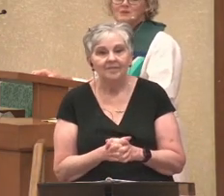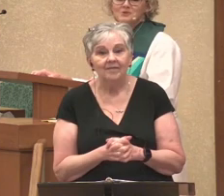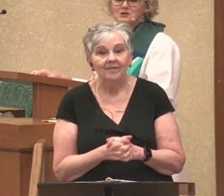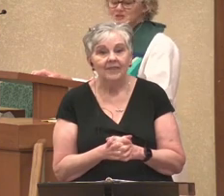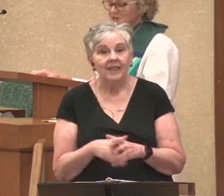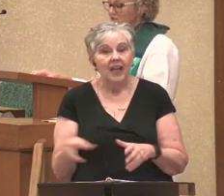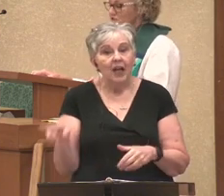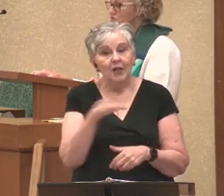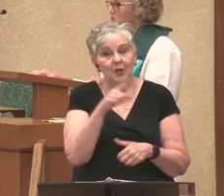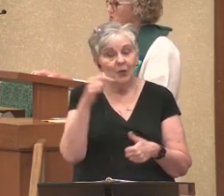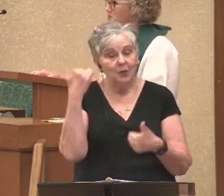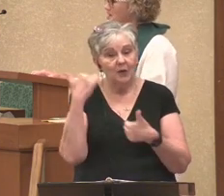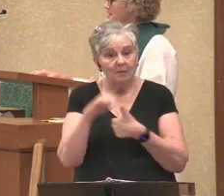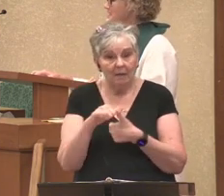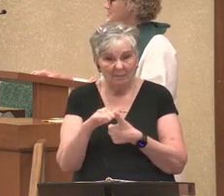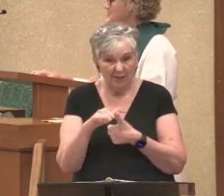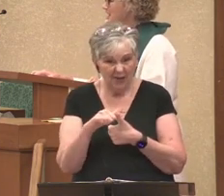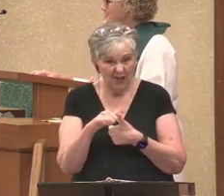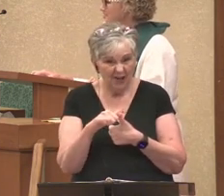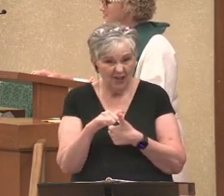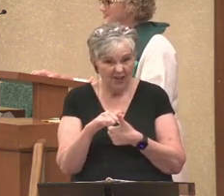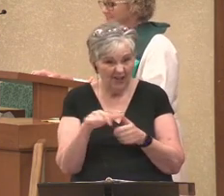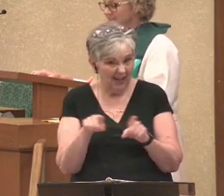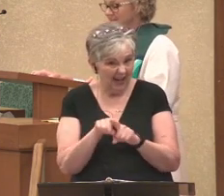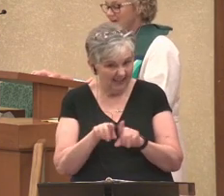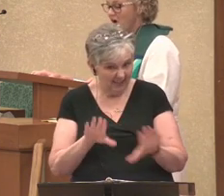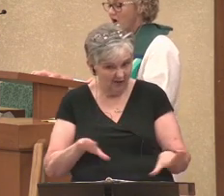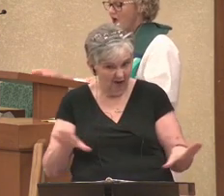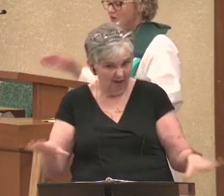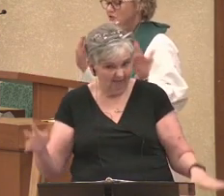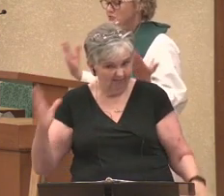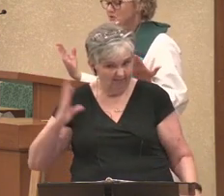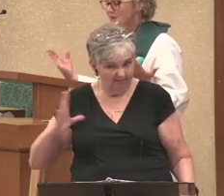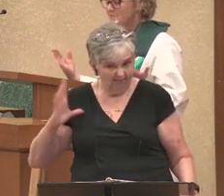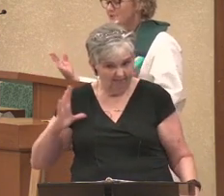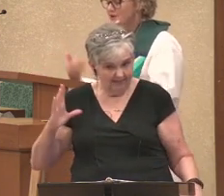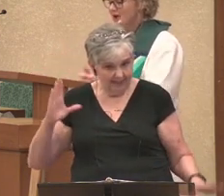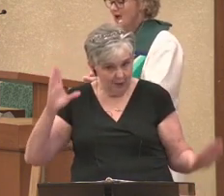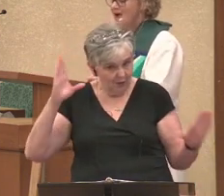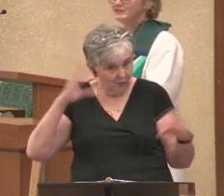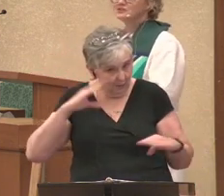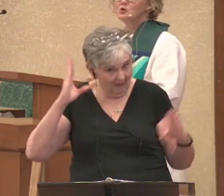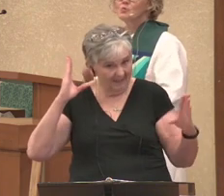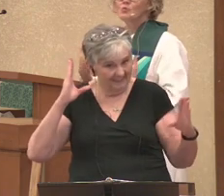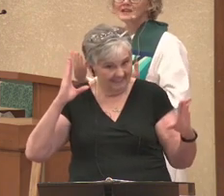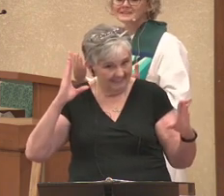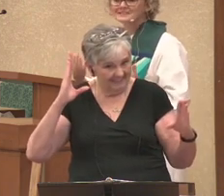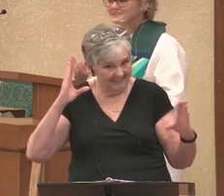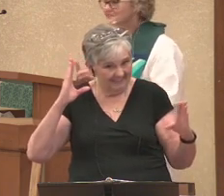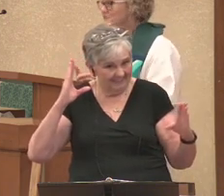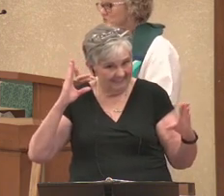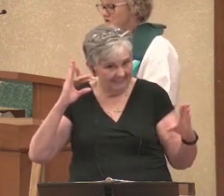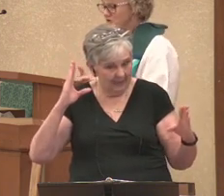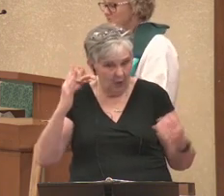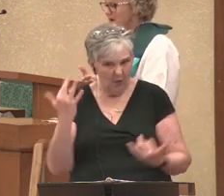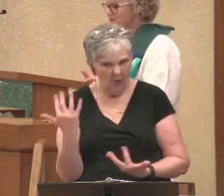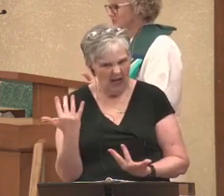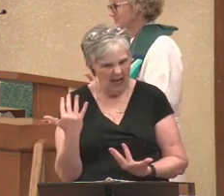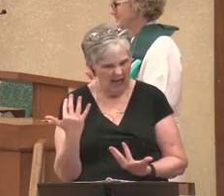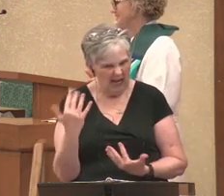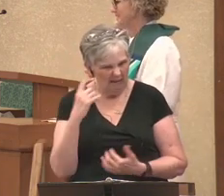Do you ever remember getting into trouble as a child? And do you remember having to wait for